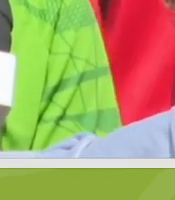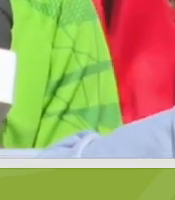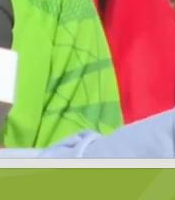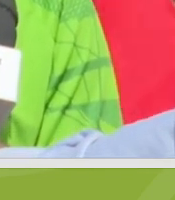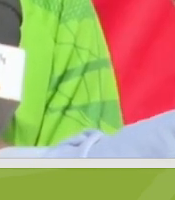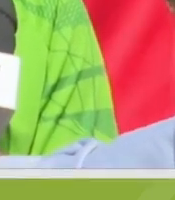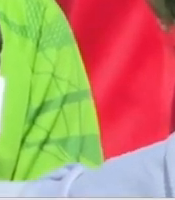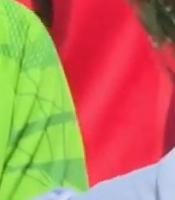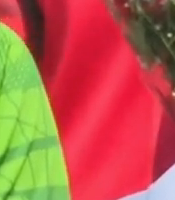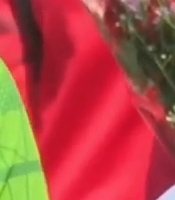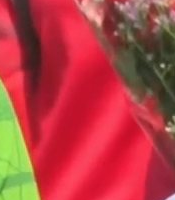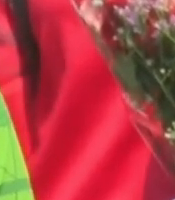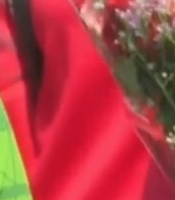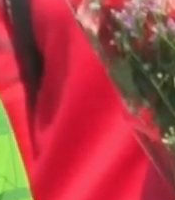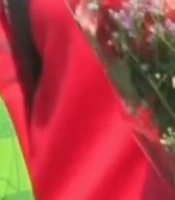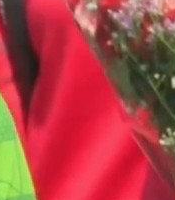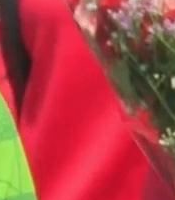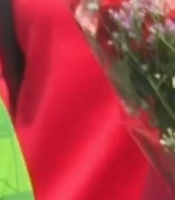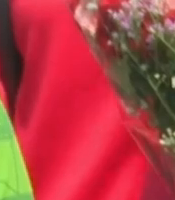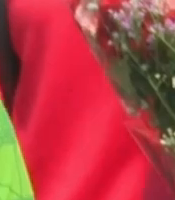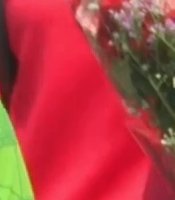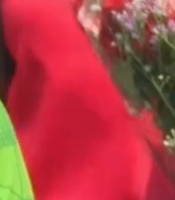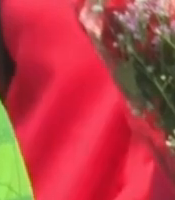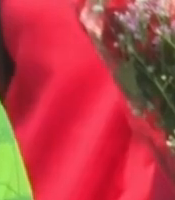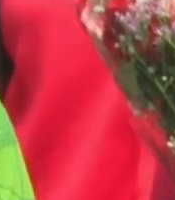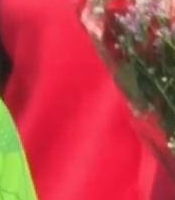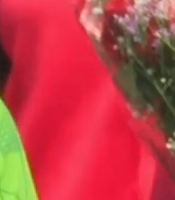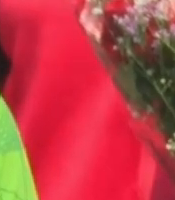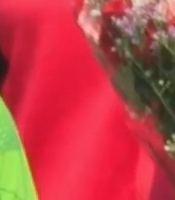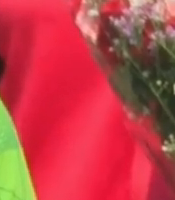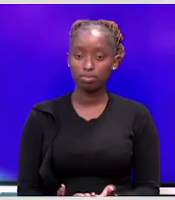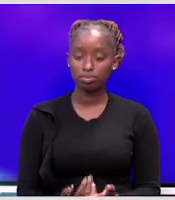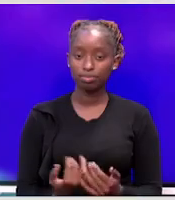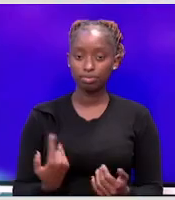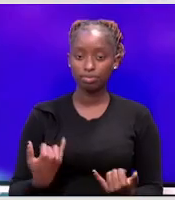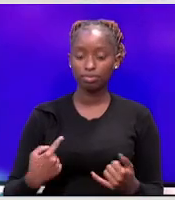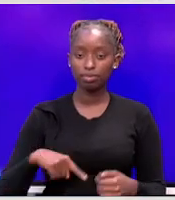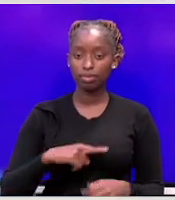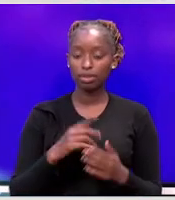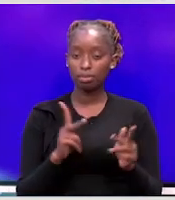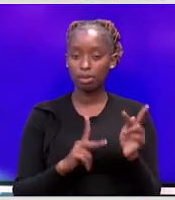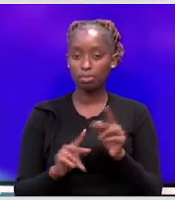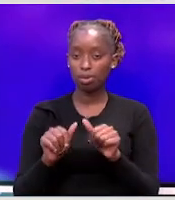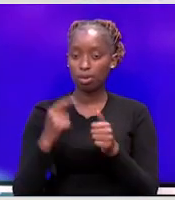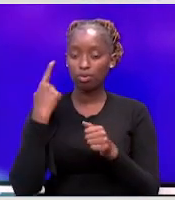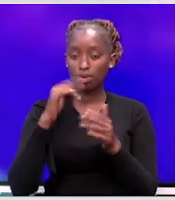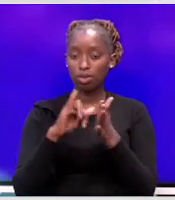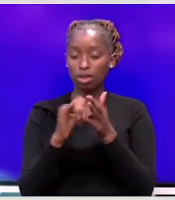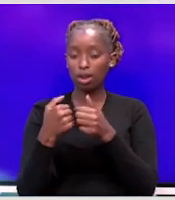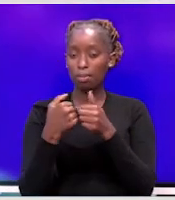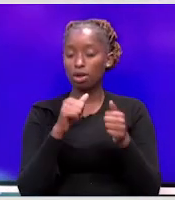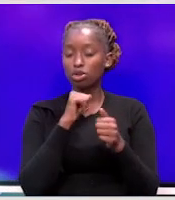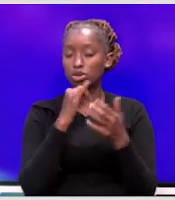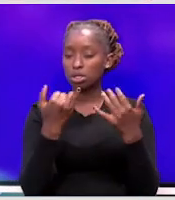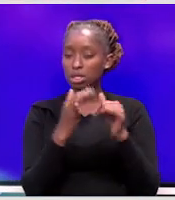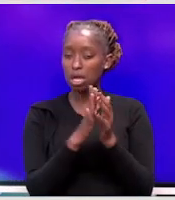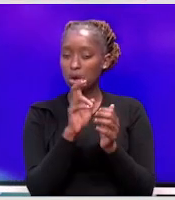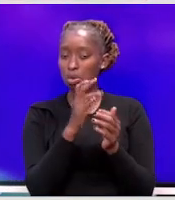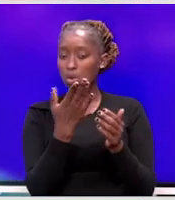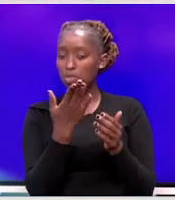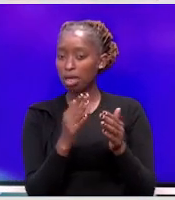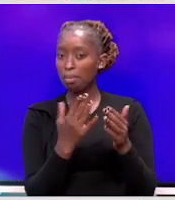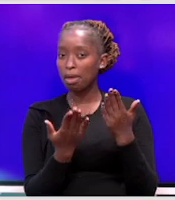particular time. So for us, we prepared ourselves well, ready for the match, not underestimating the opponent and